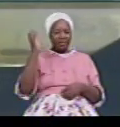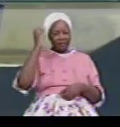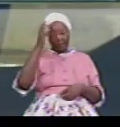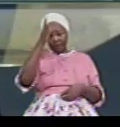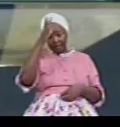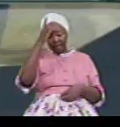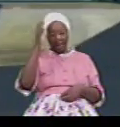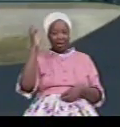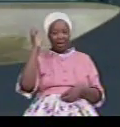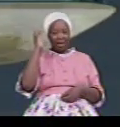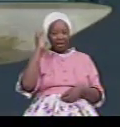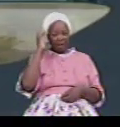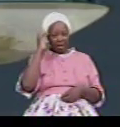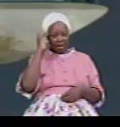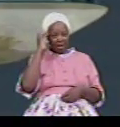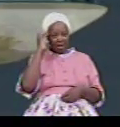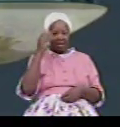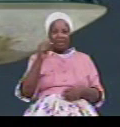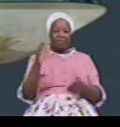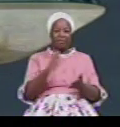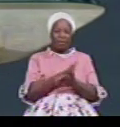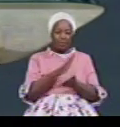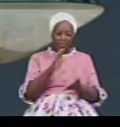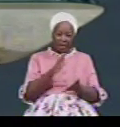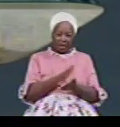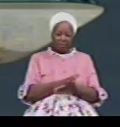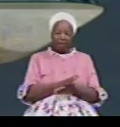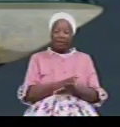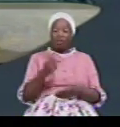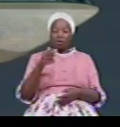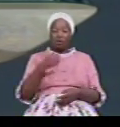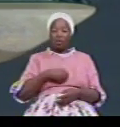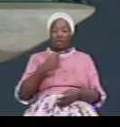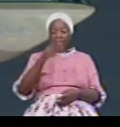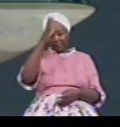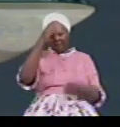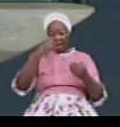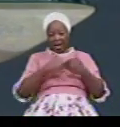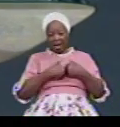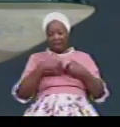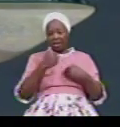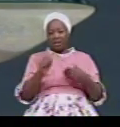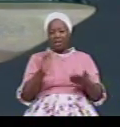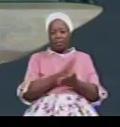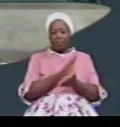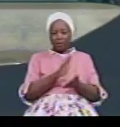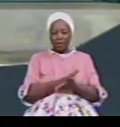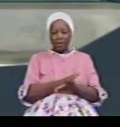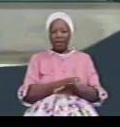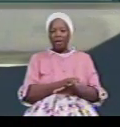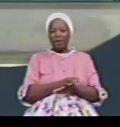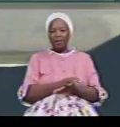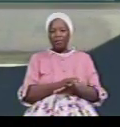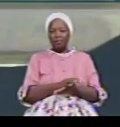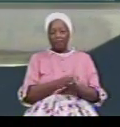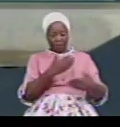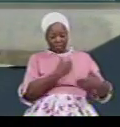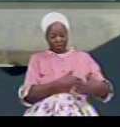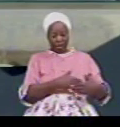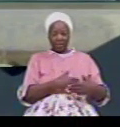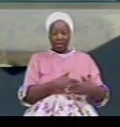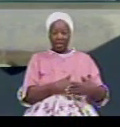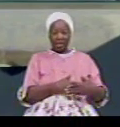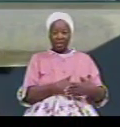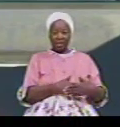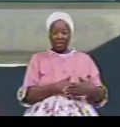a paper, that's book, beside him. He knew he was going. He was going to write